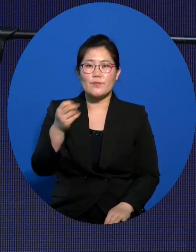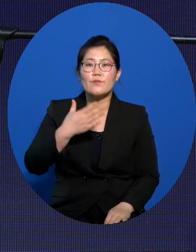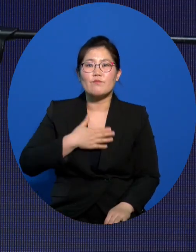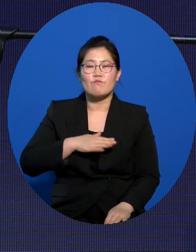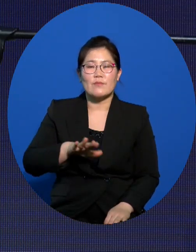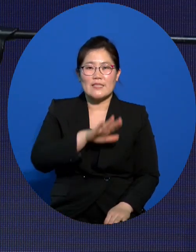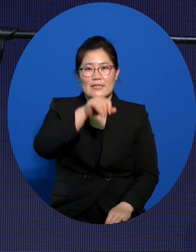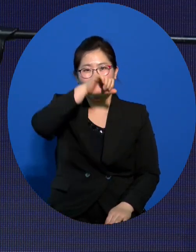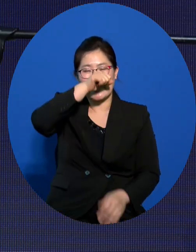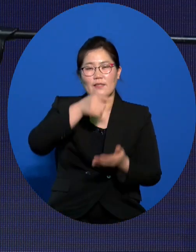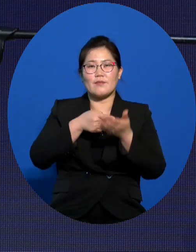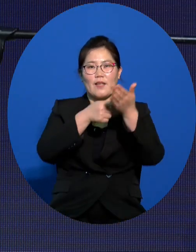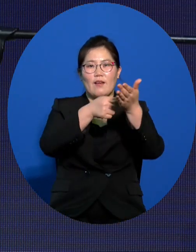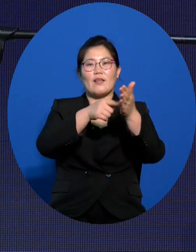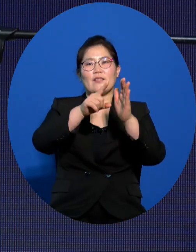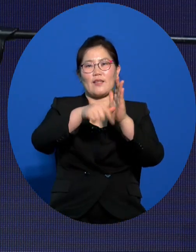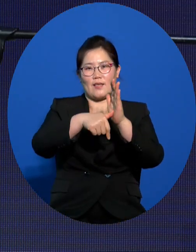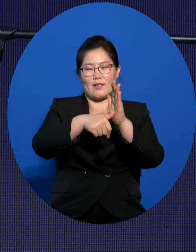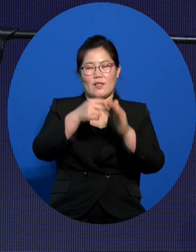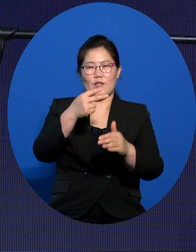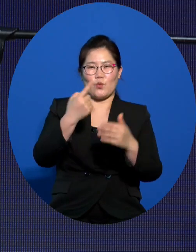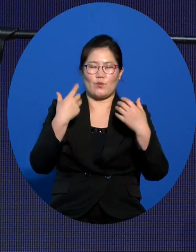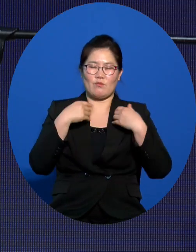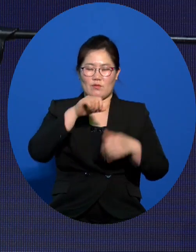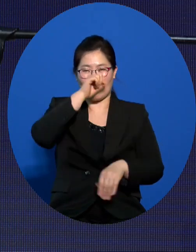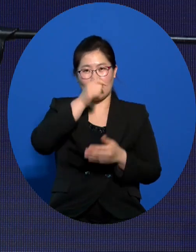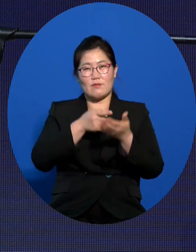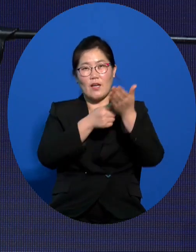being operated in terms of the character.